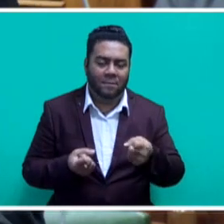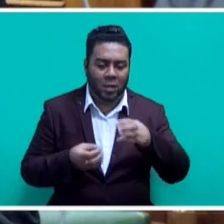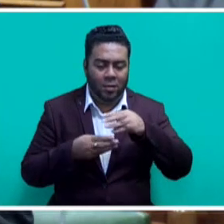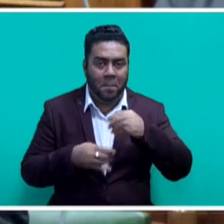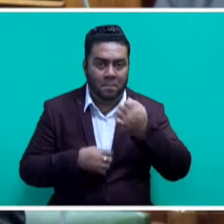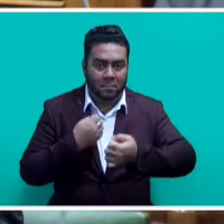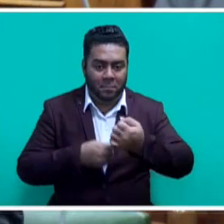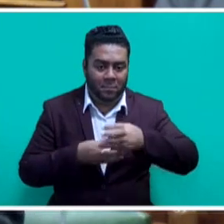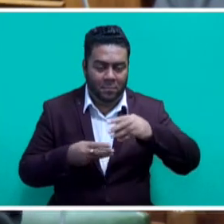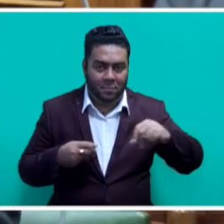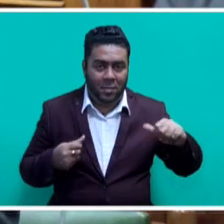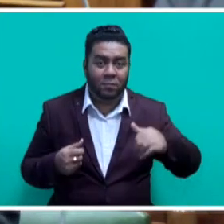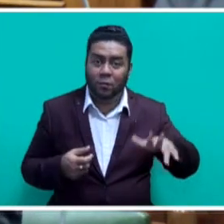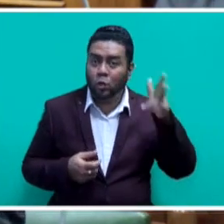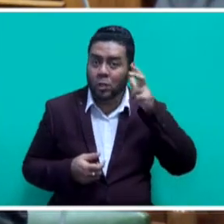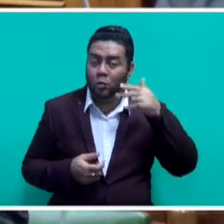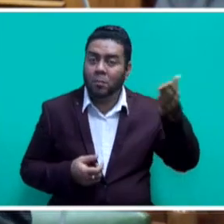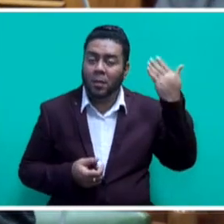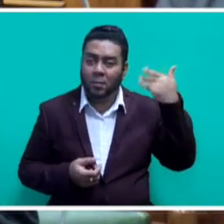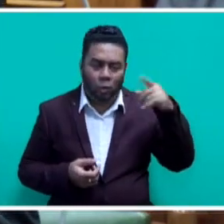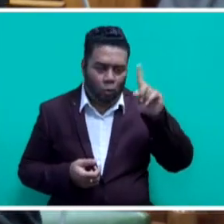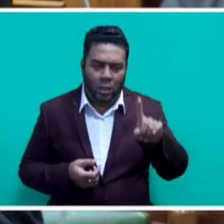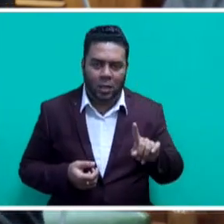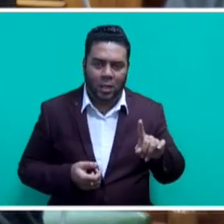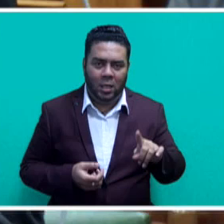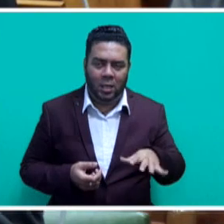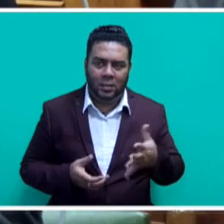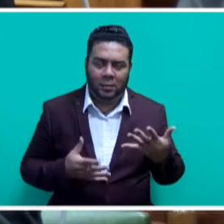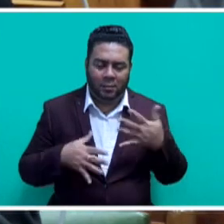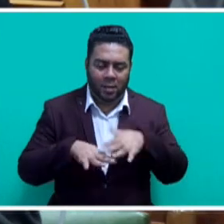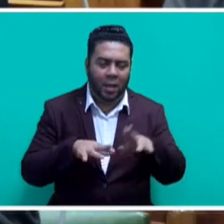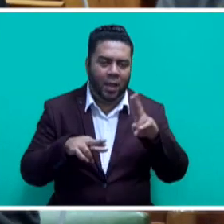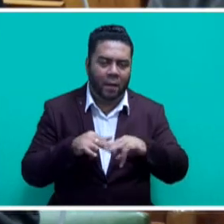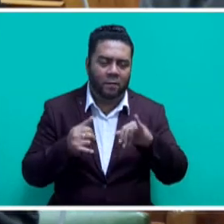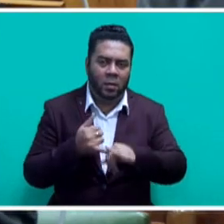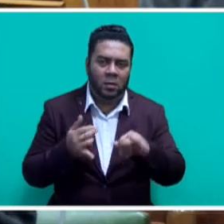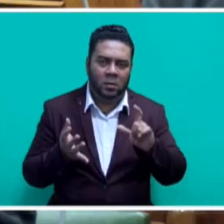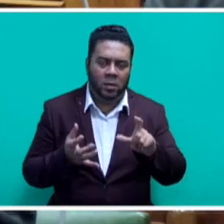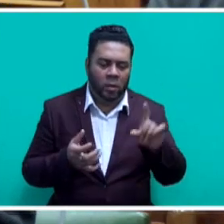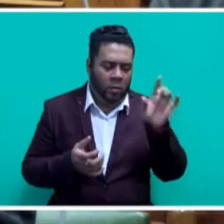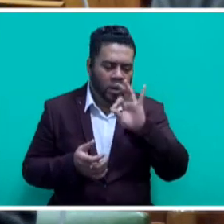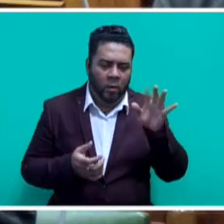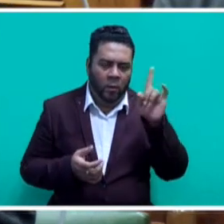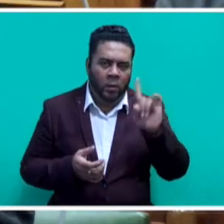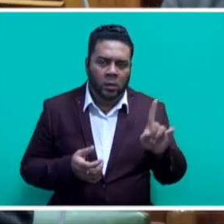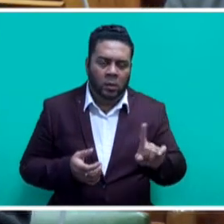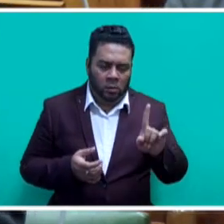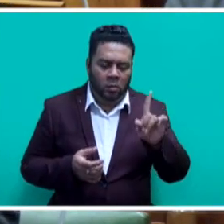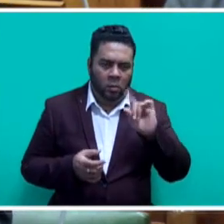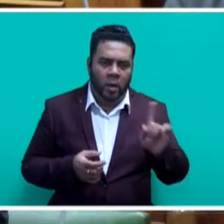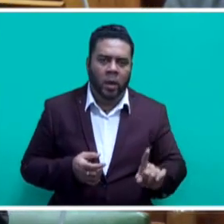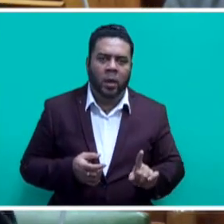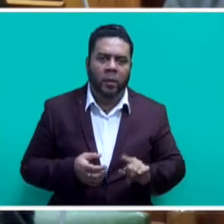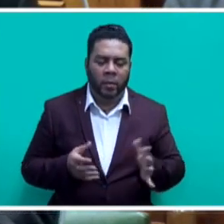If they would have listened to him then, today the state of FSC wouldn't have been what it is today. Because the